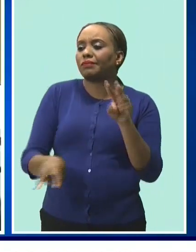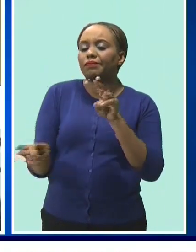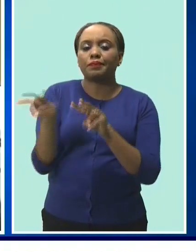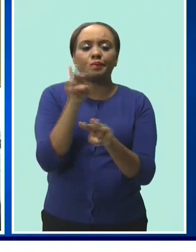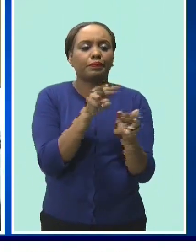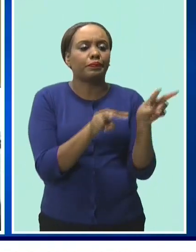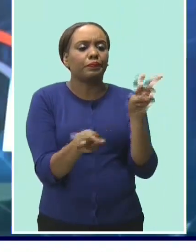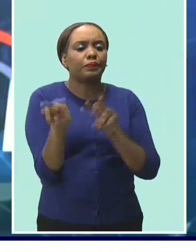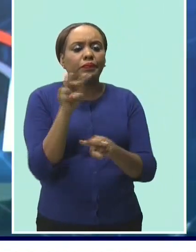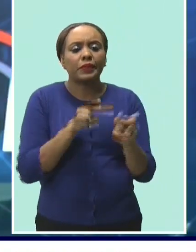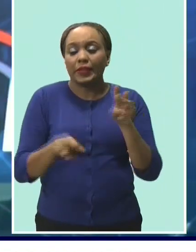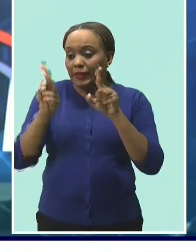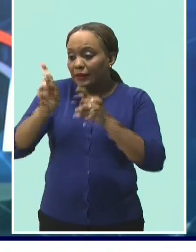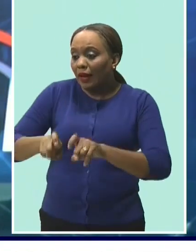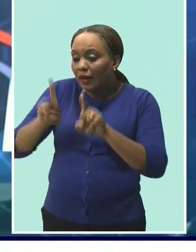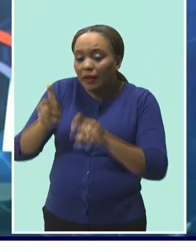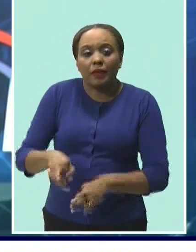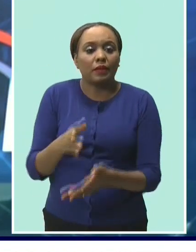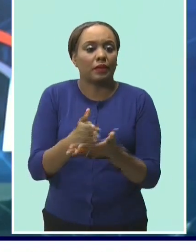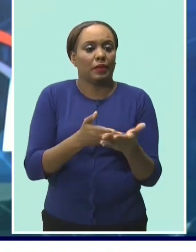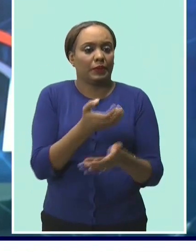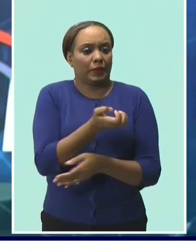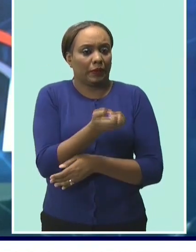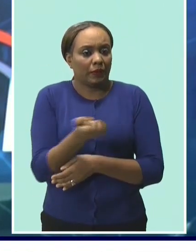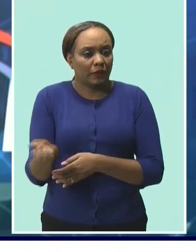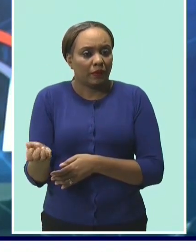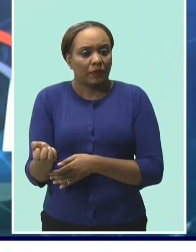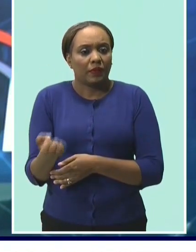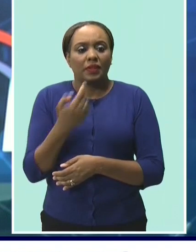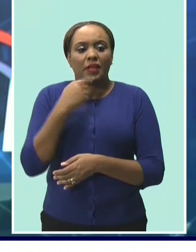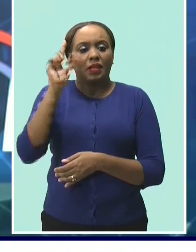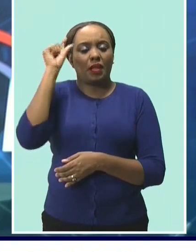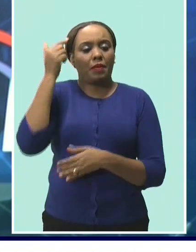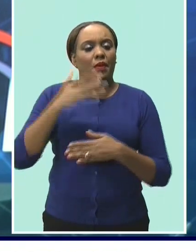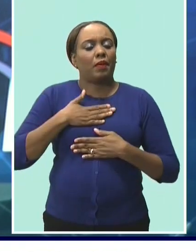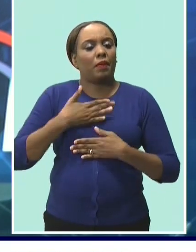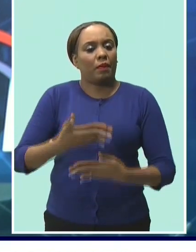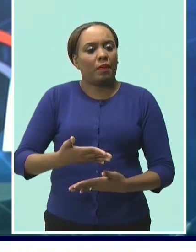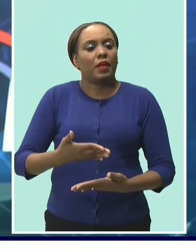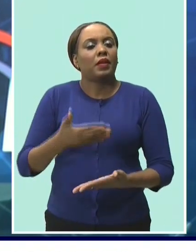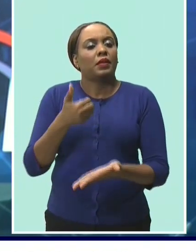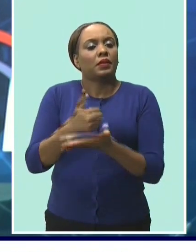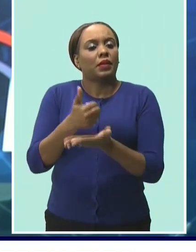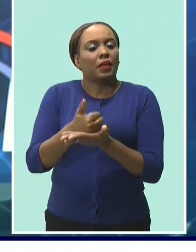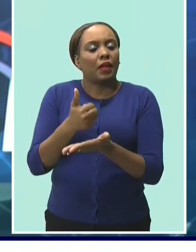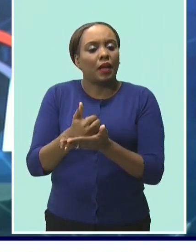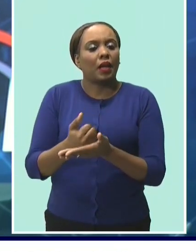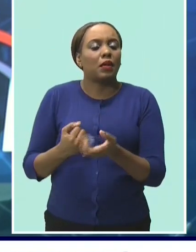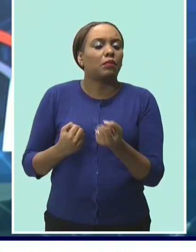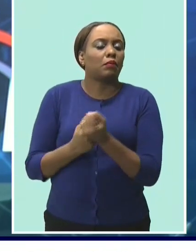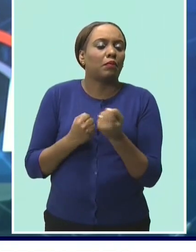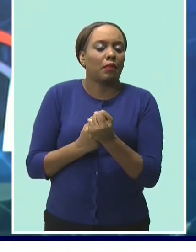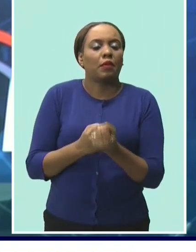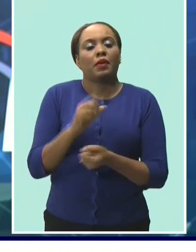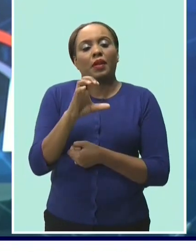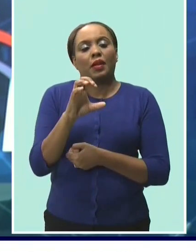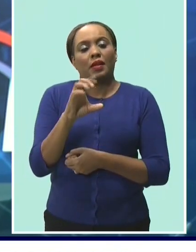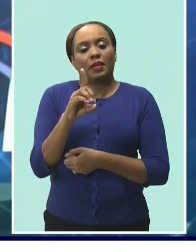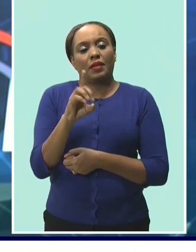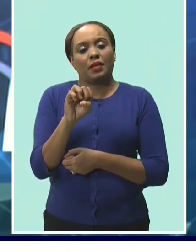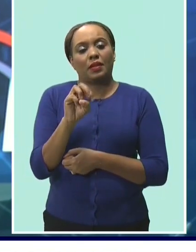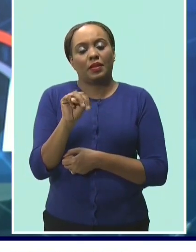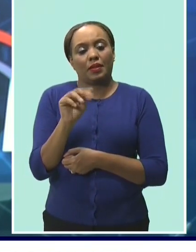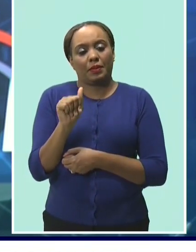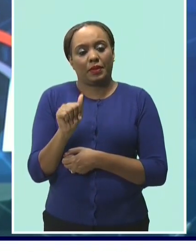touring the facility and even testing some of its equipment, Mr. Dubois said his government would be willing to give further assistance